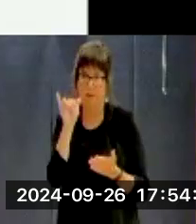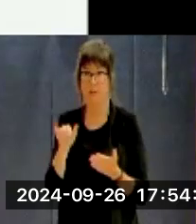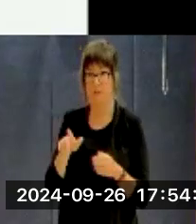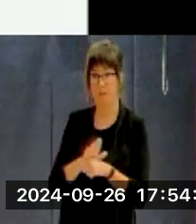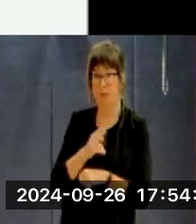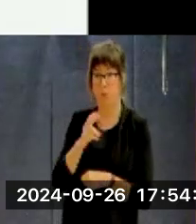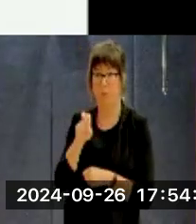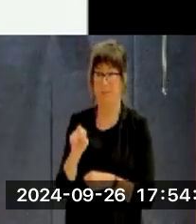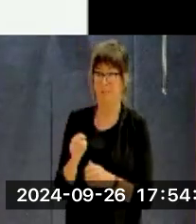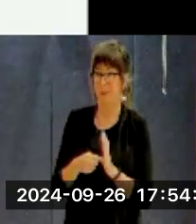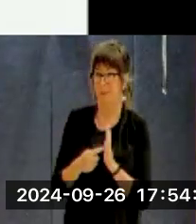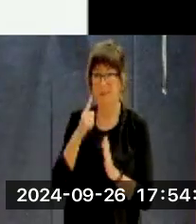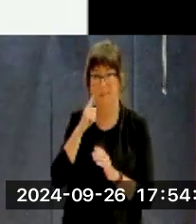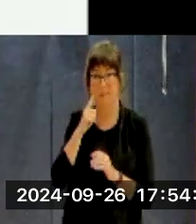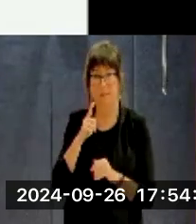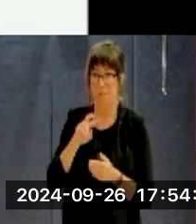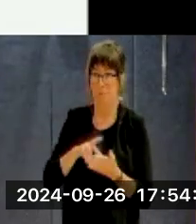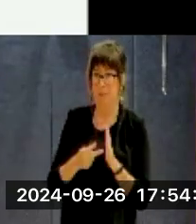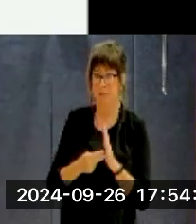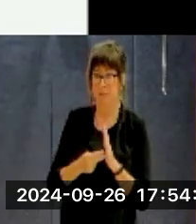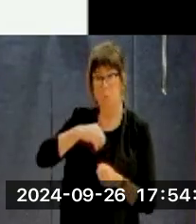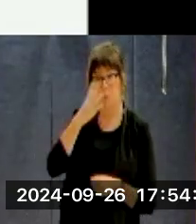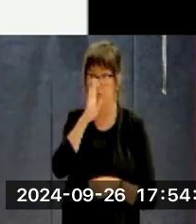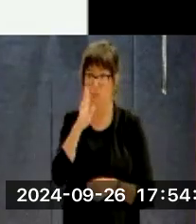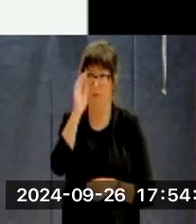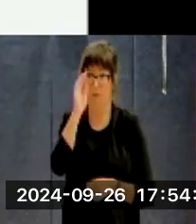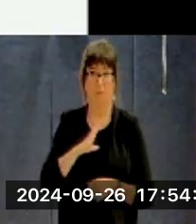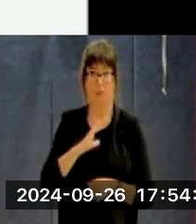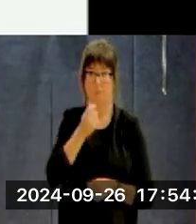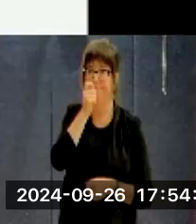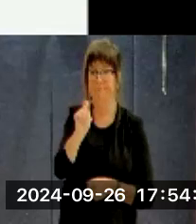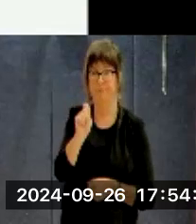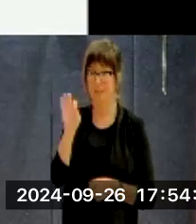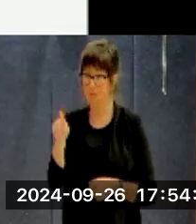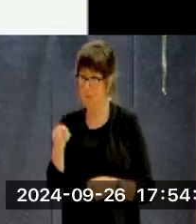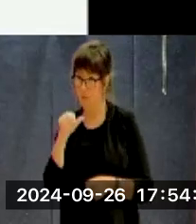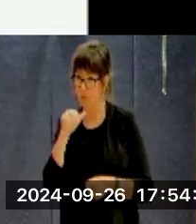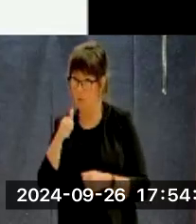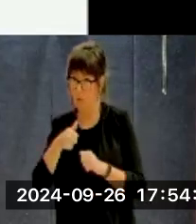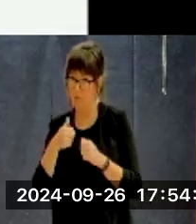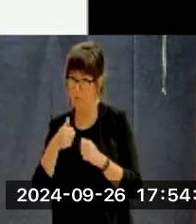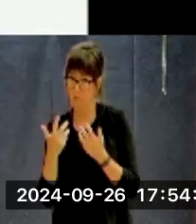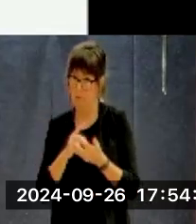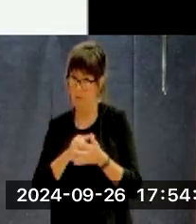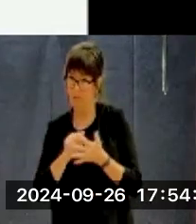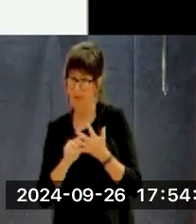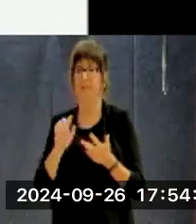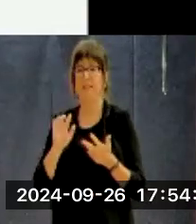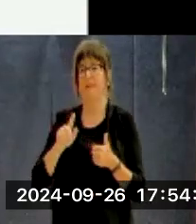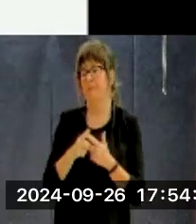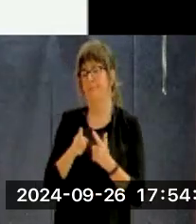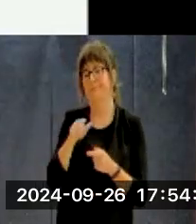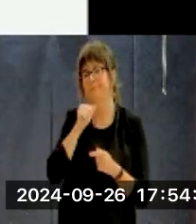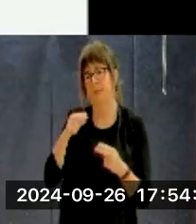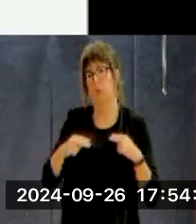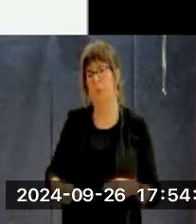white and that you are straight and that you are a man, and anything other than that, you're not fully human. Therefore, I I am going to